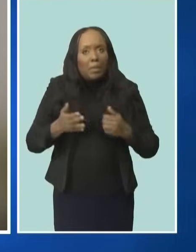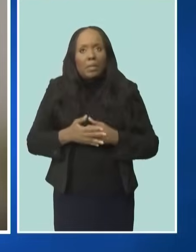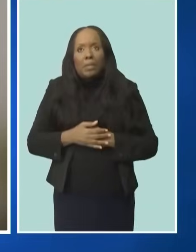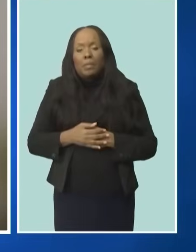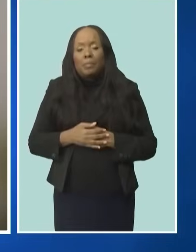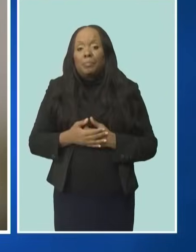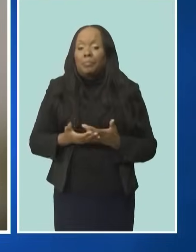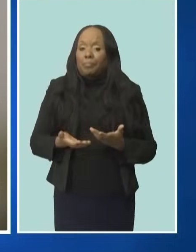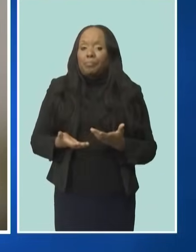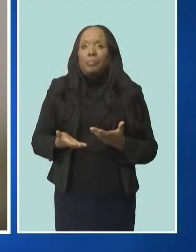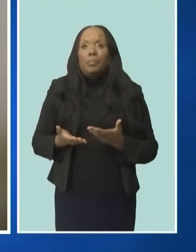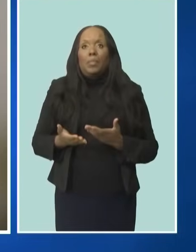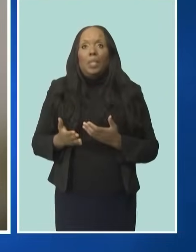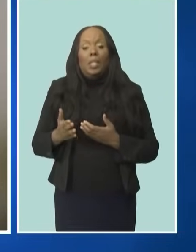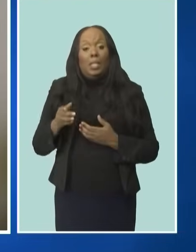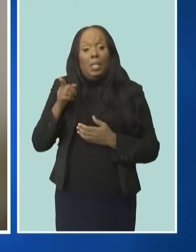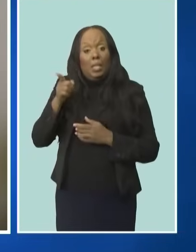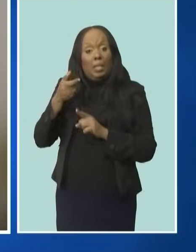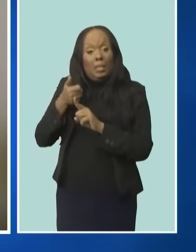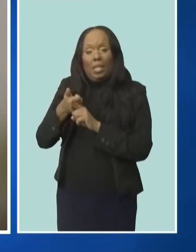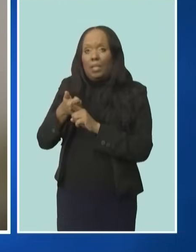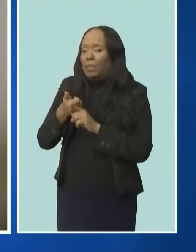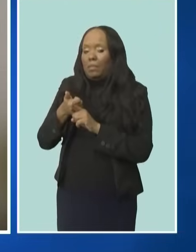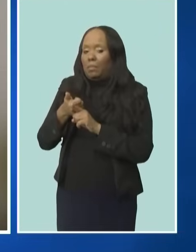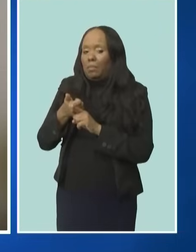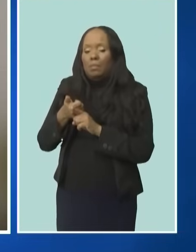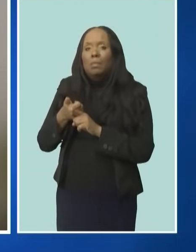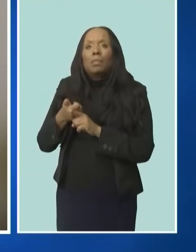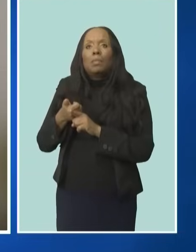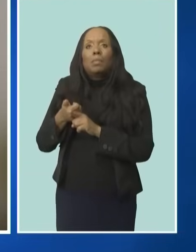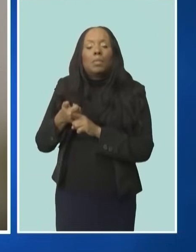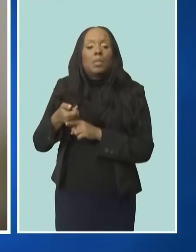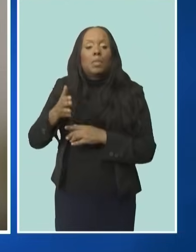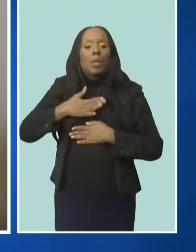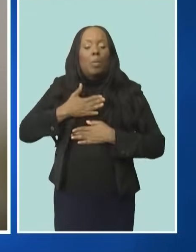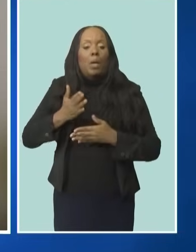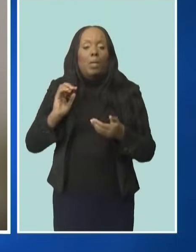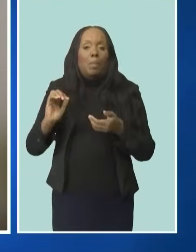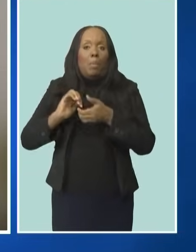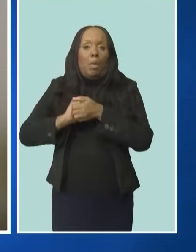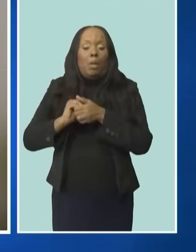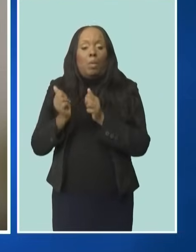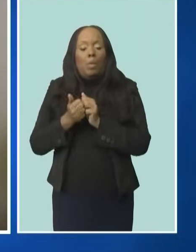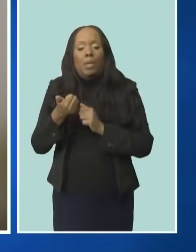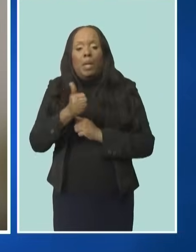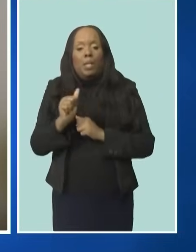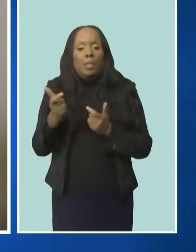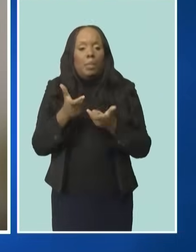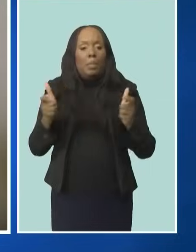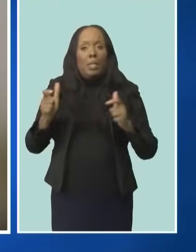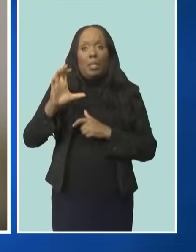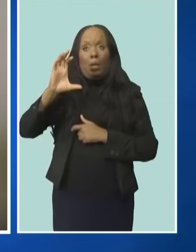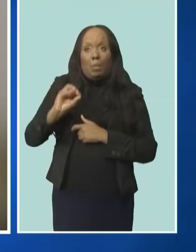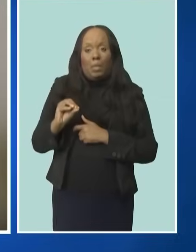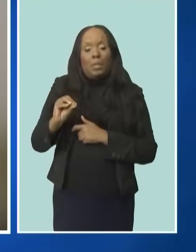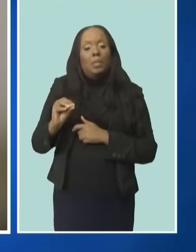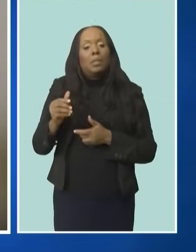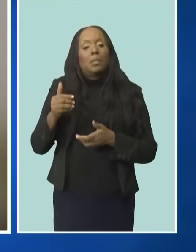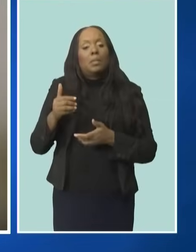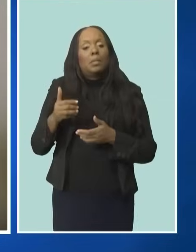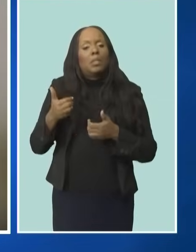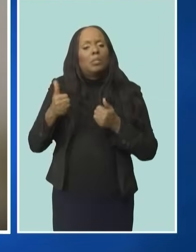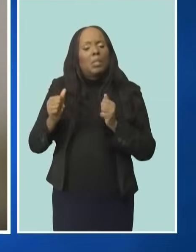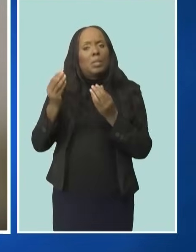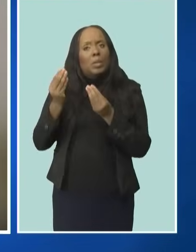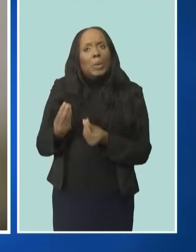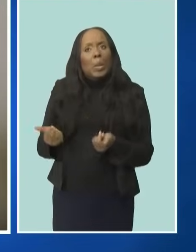not address the problem alone and is willing to partner with any of the big companies to help address the problem. It's so